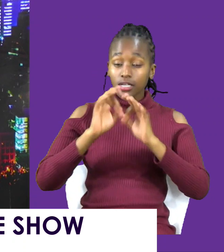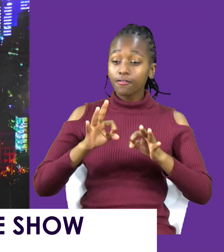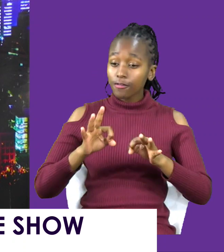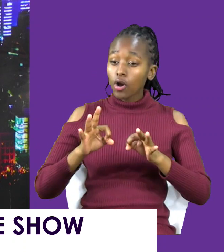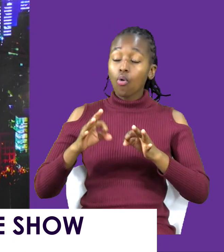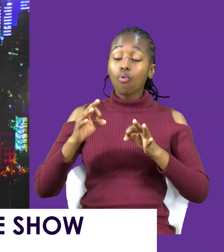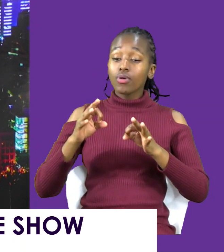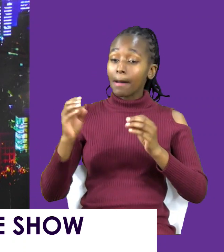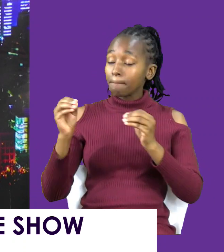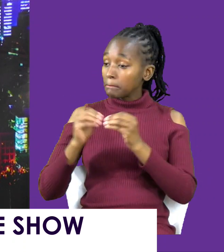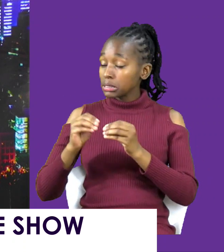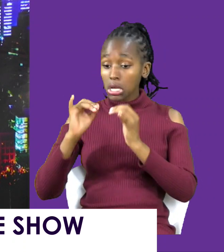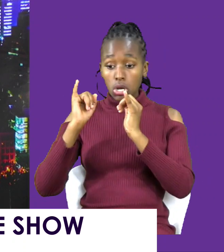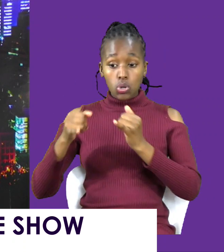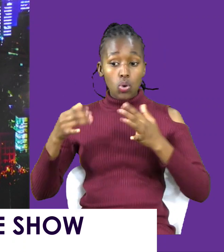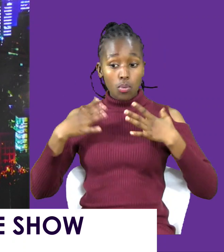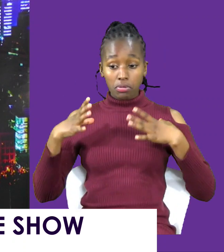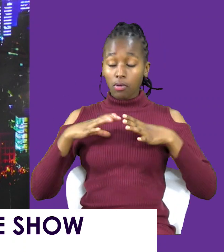projections. You will face